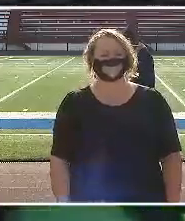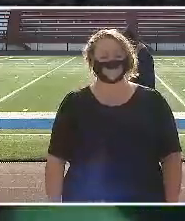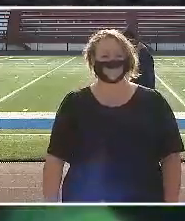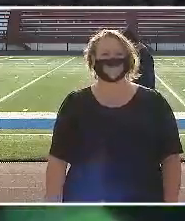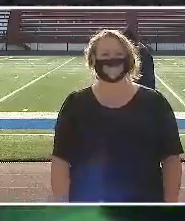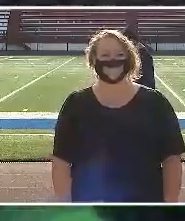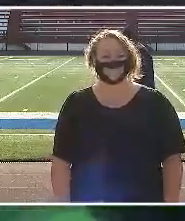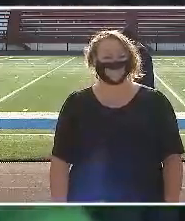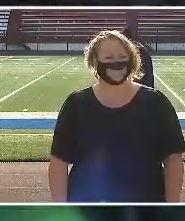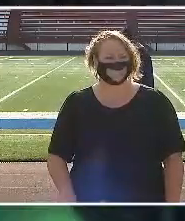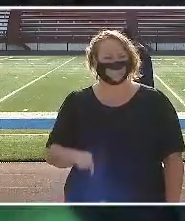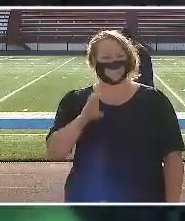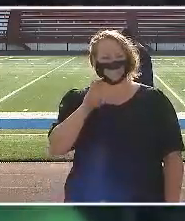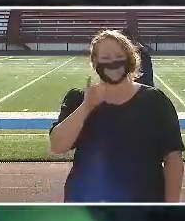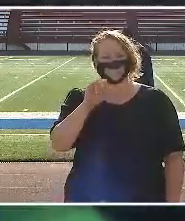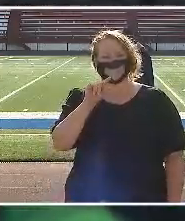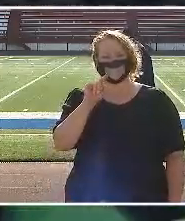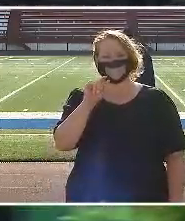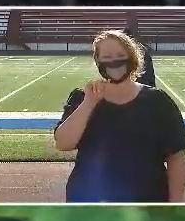Sivia Tutupopo.